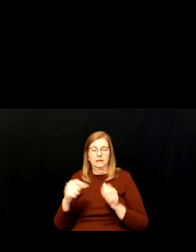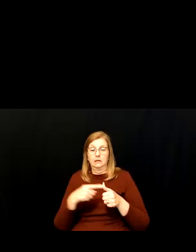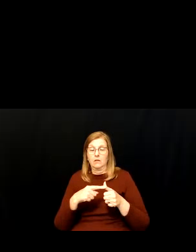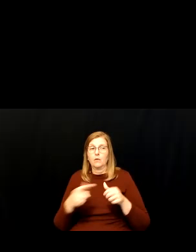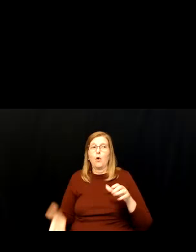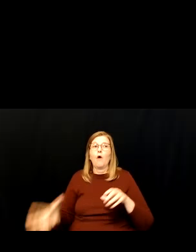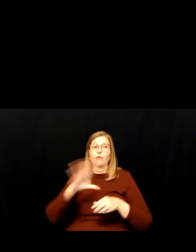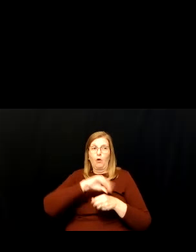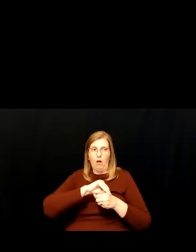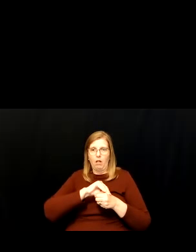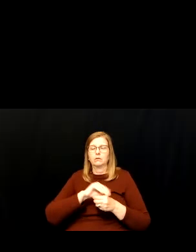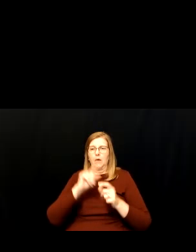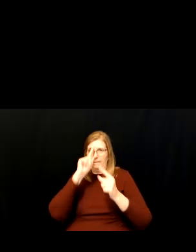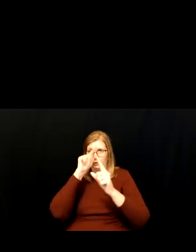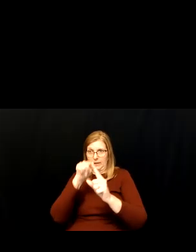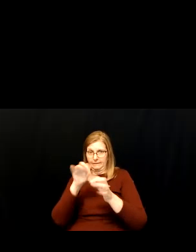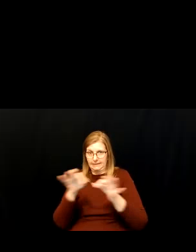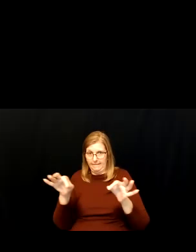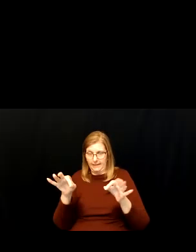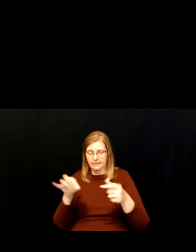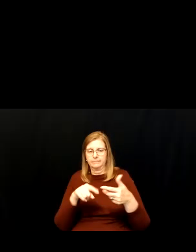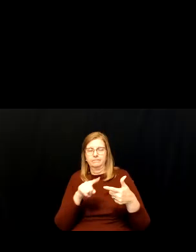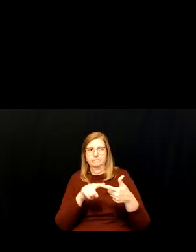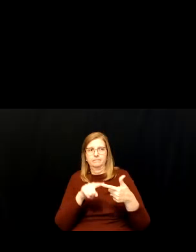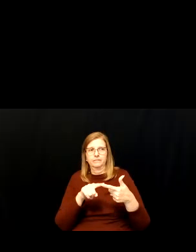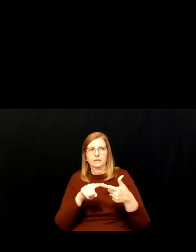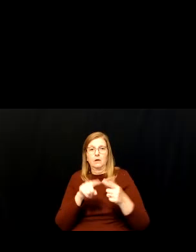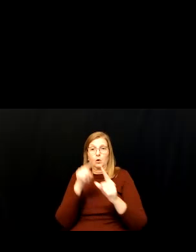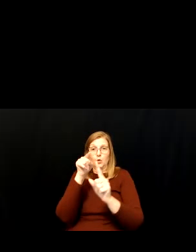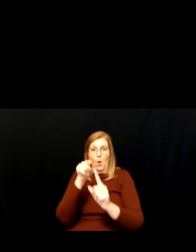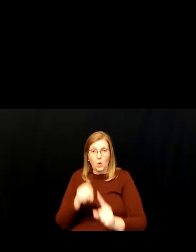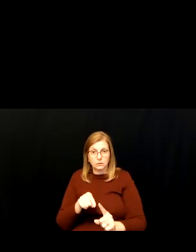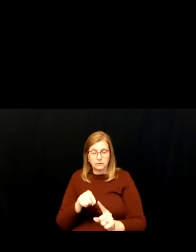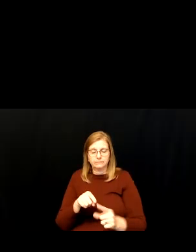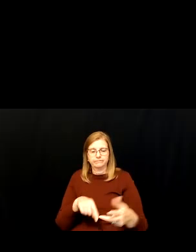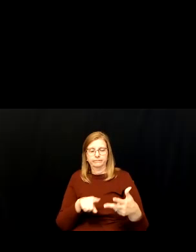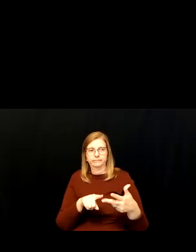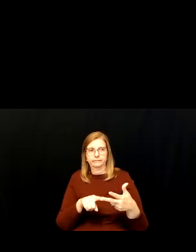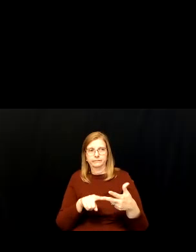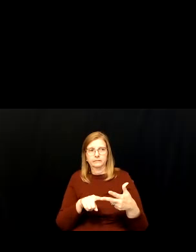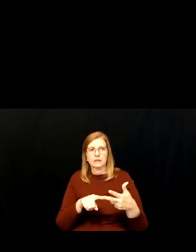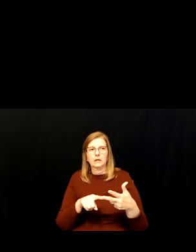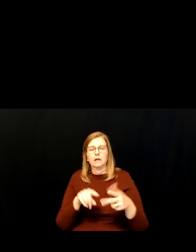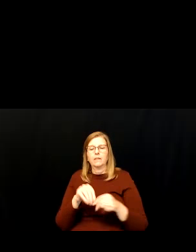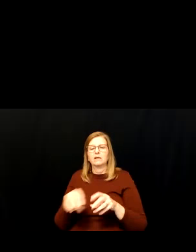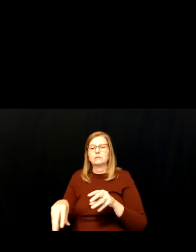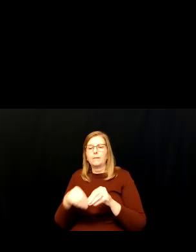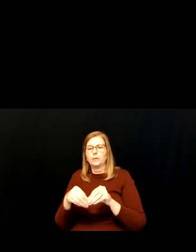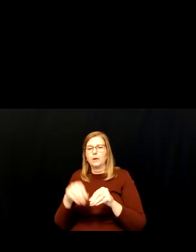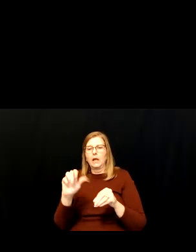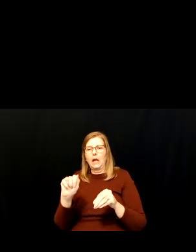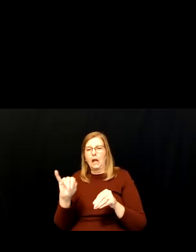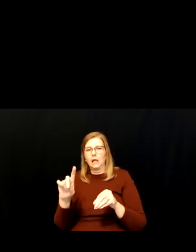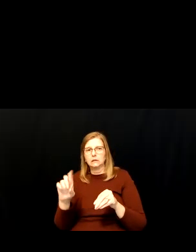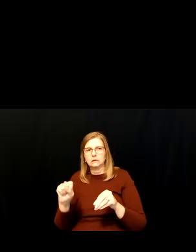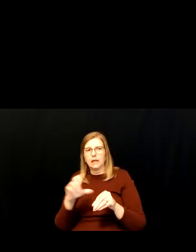overall objective statement. Number 2 is in the goals and objectives. And number 3 is in the supplementary aids